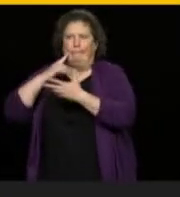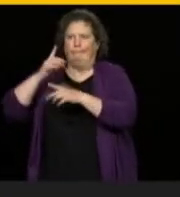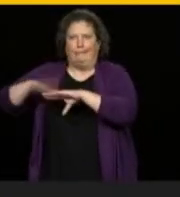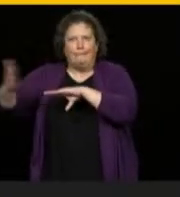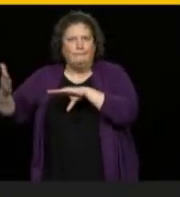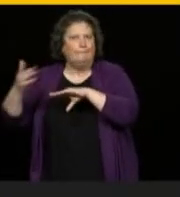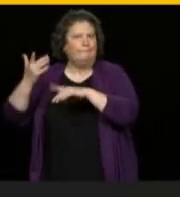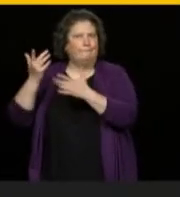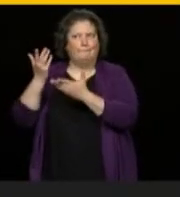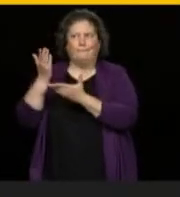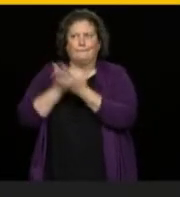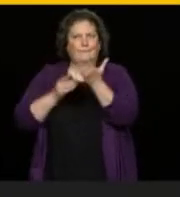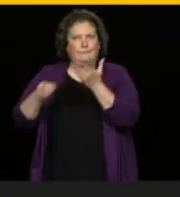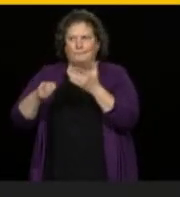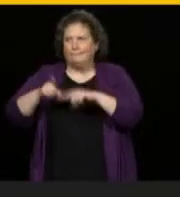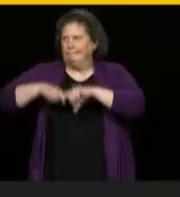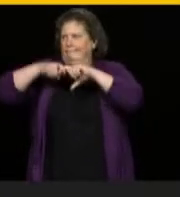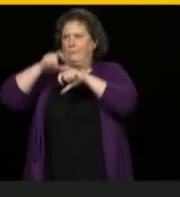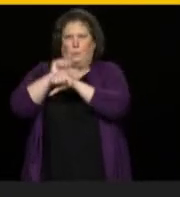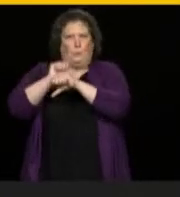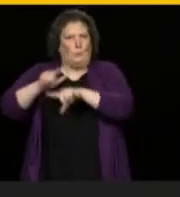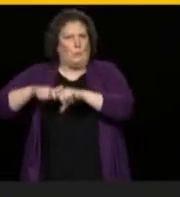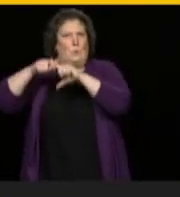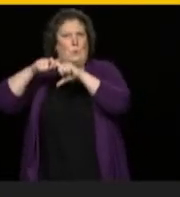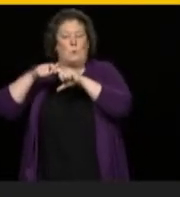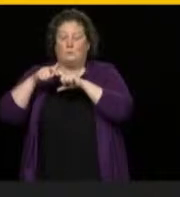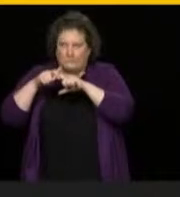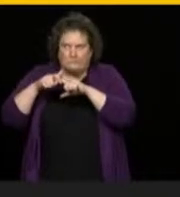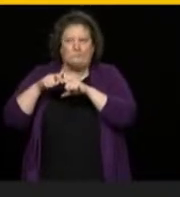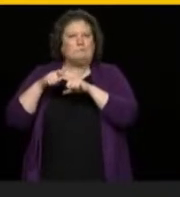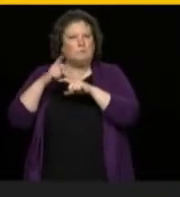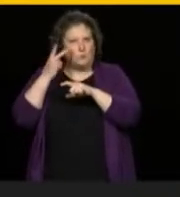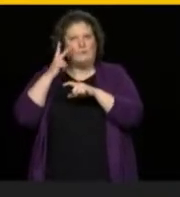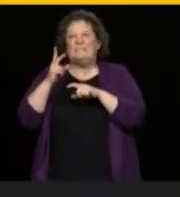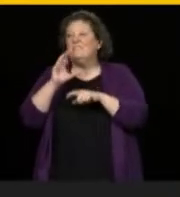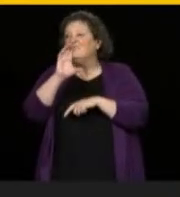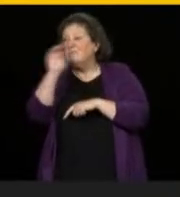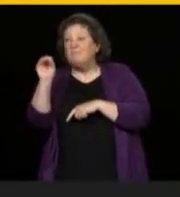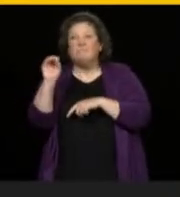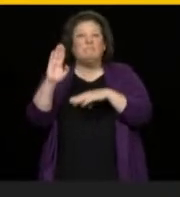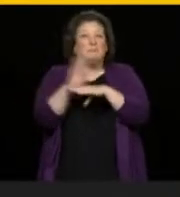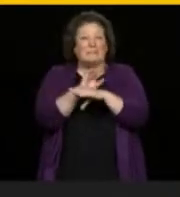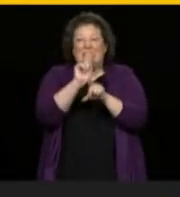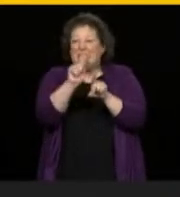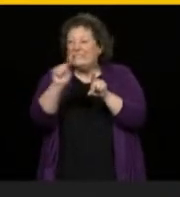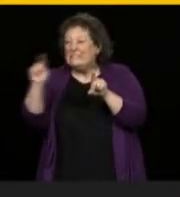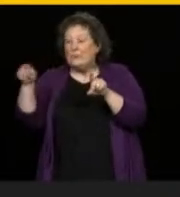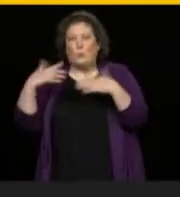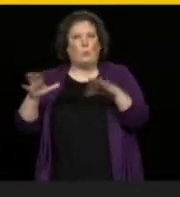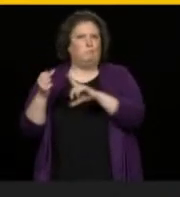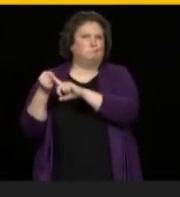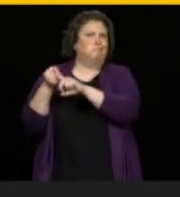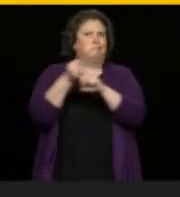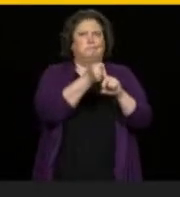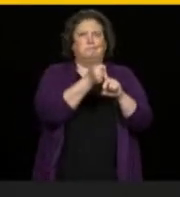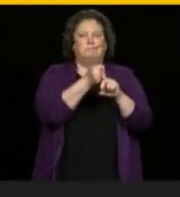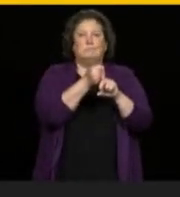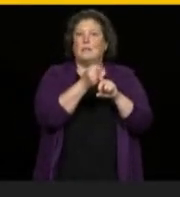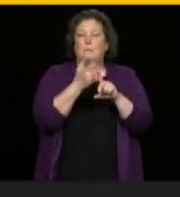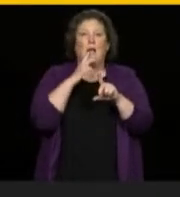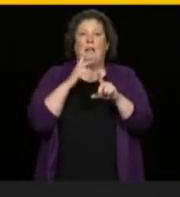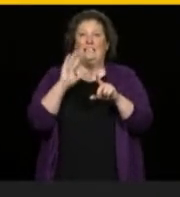All sectors of the economy felt the consequences of COVID-19, but some were more strongly impacted than